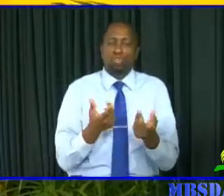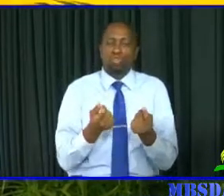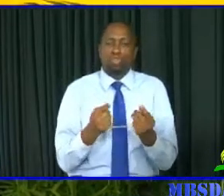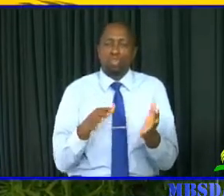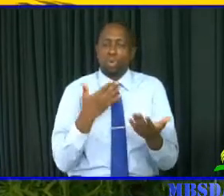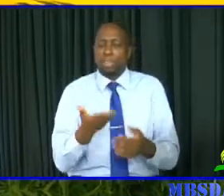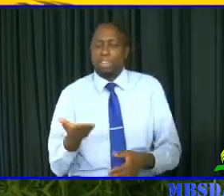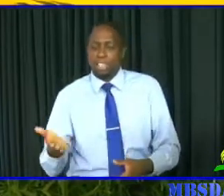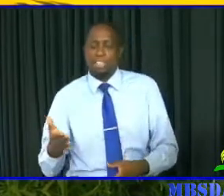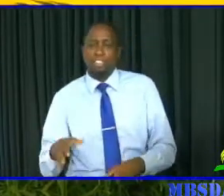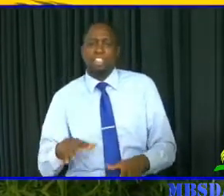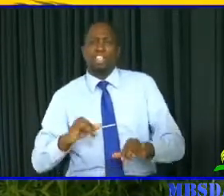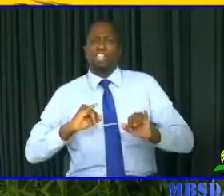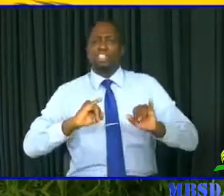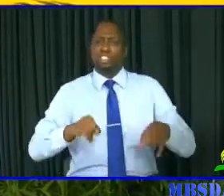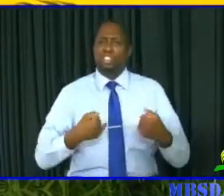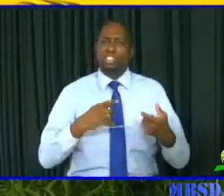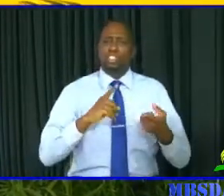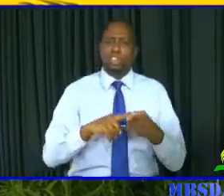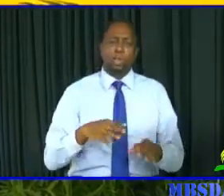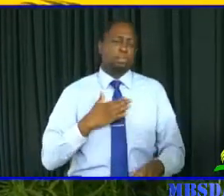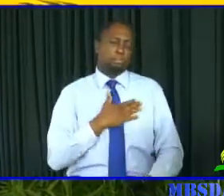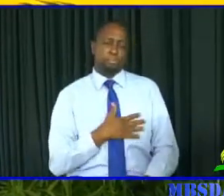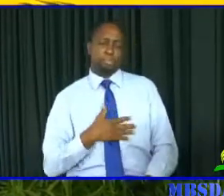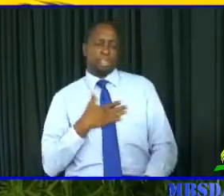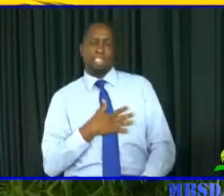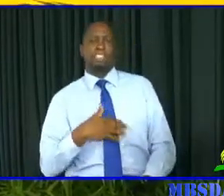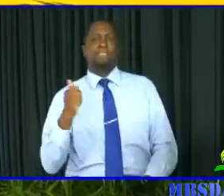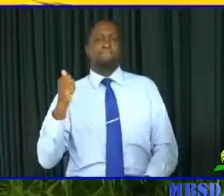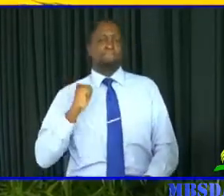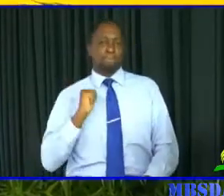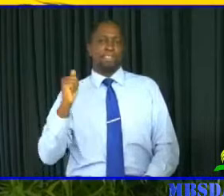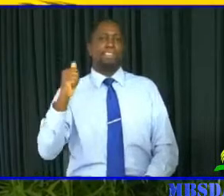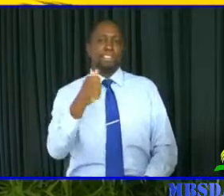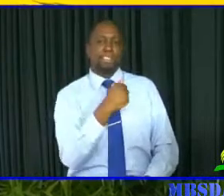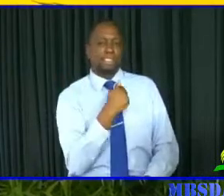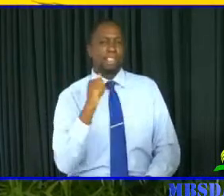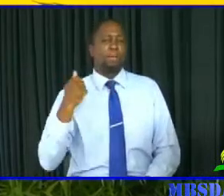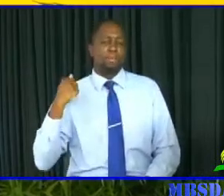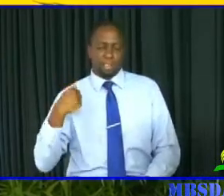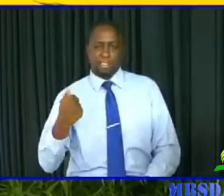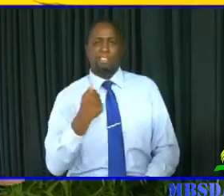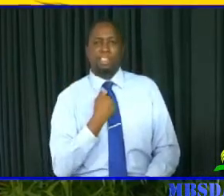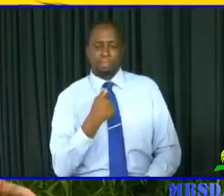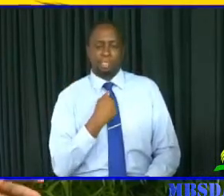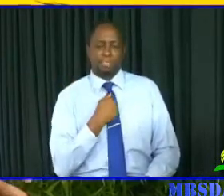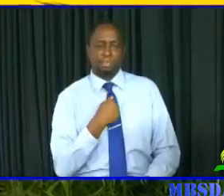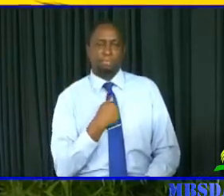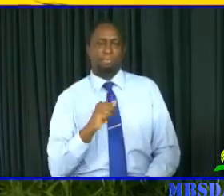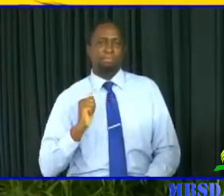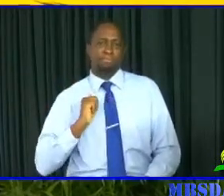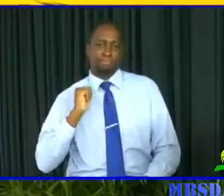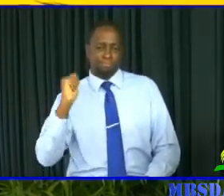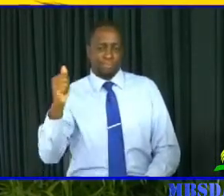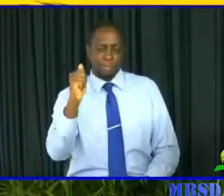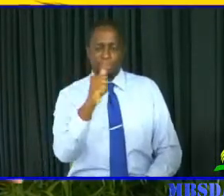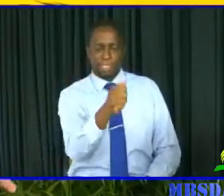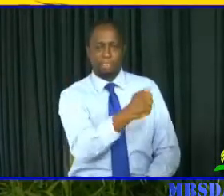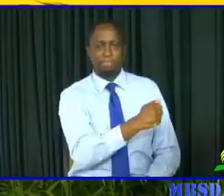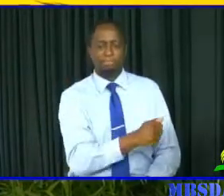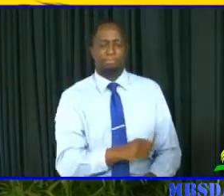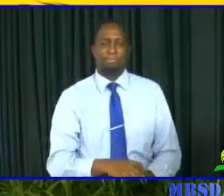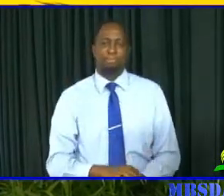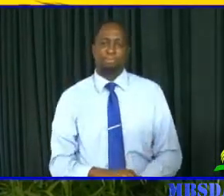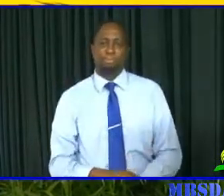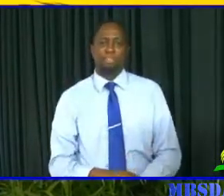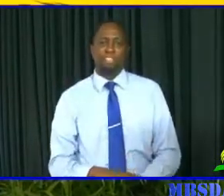to satisfy their own desires. And people are moving with the flow of what is happening around them just to